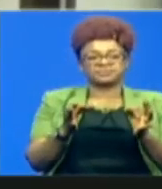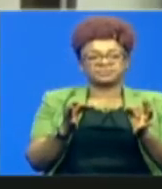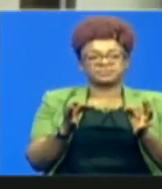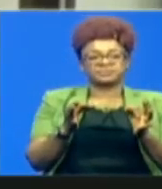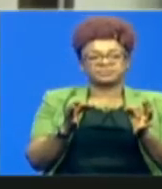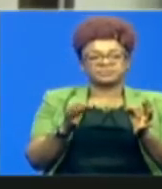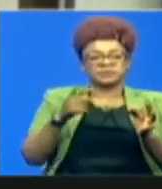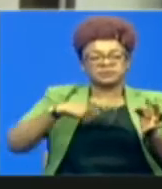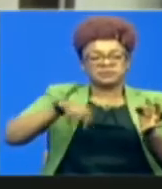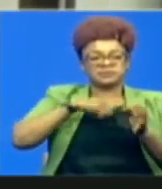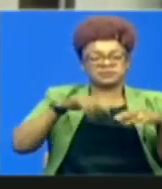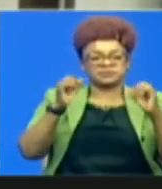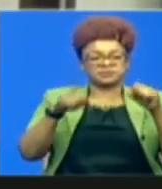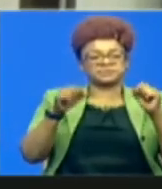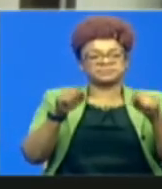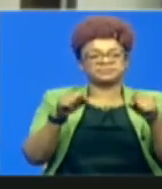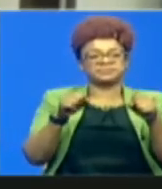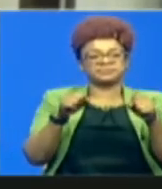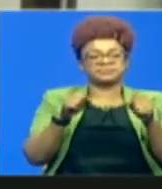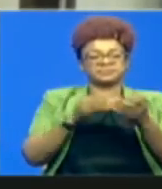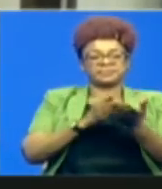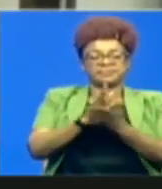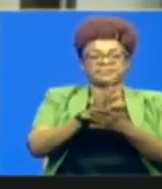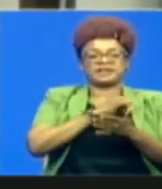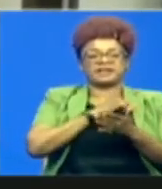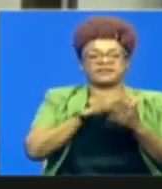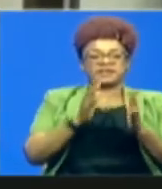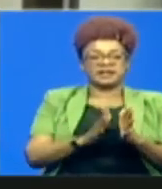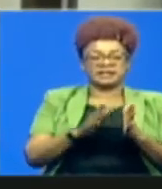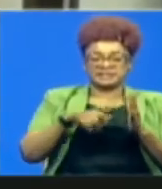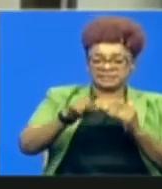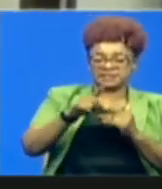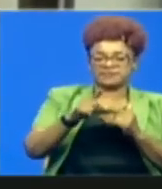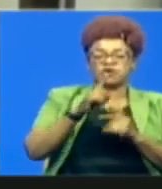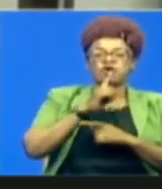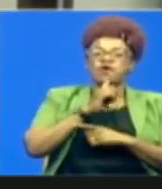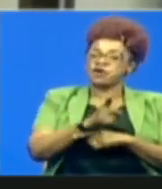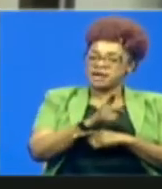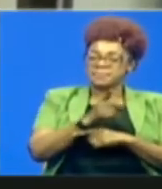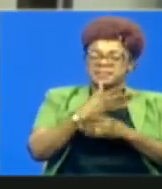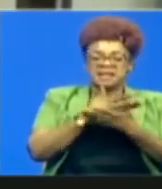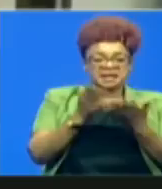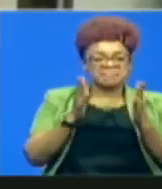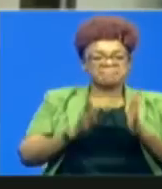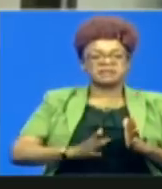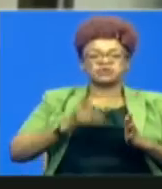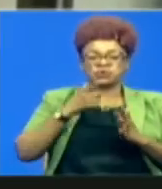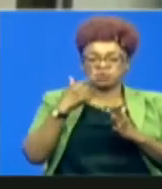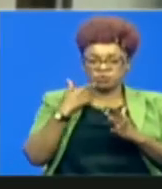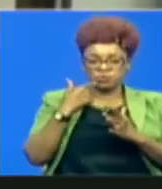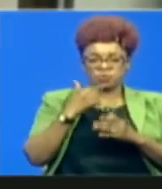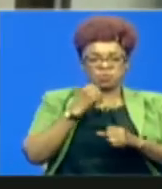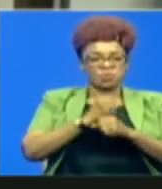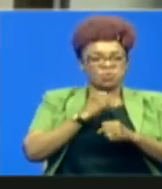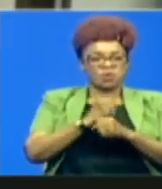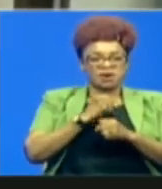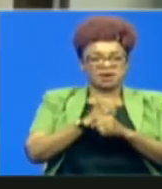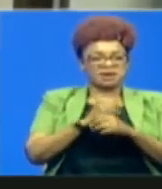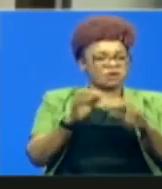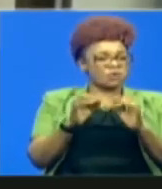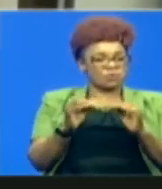agreed through the governor, she has given directive that any person who has not come to